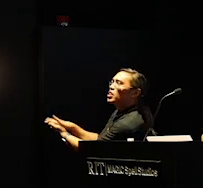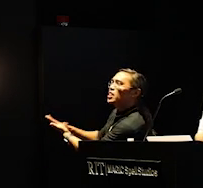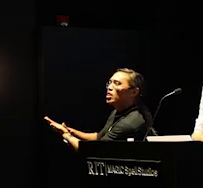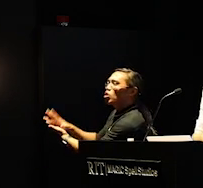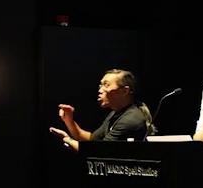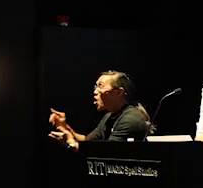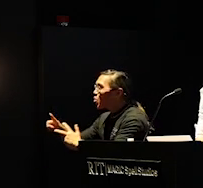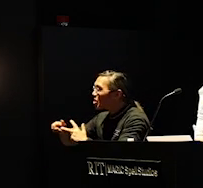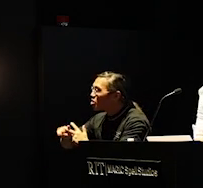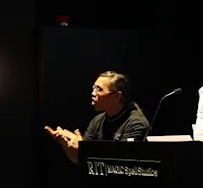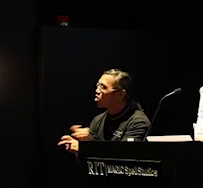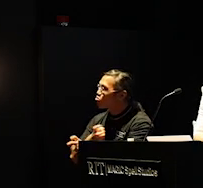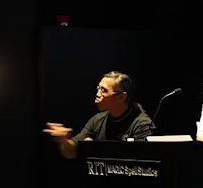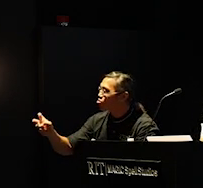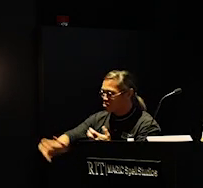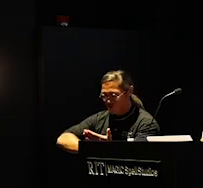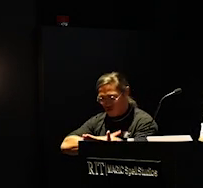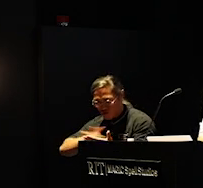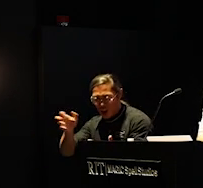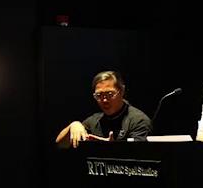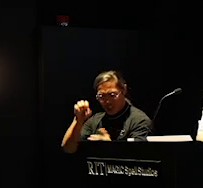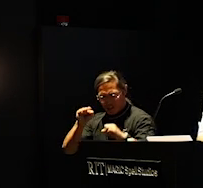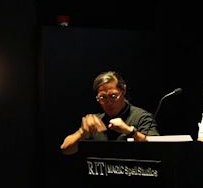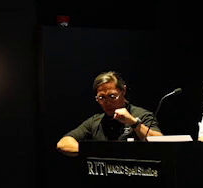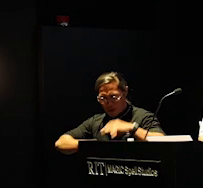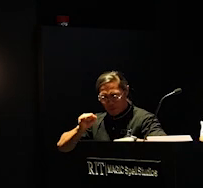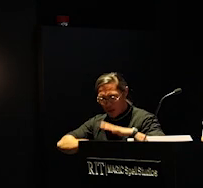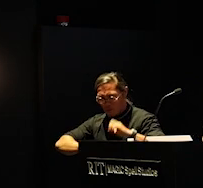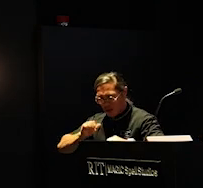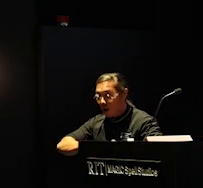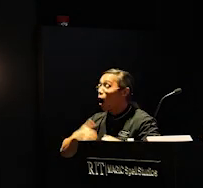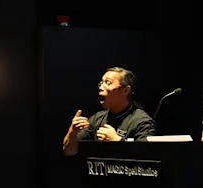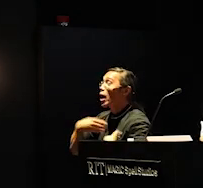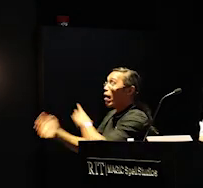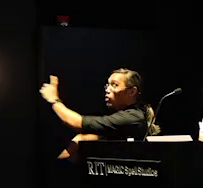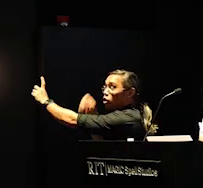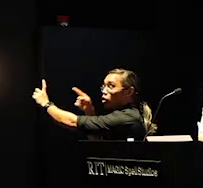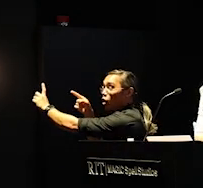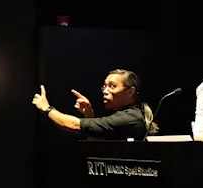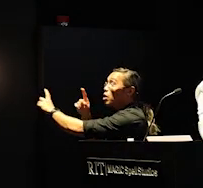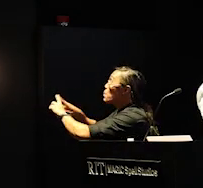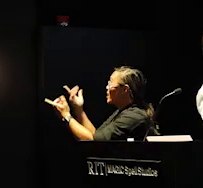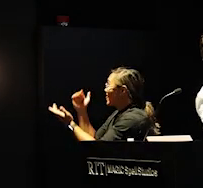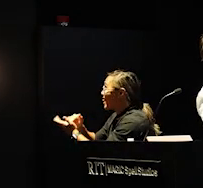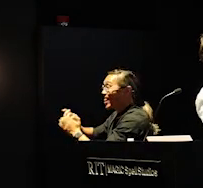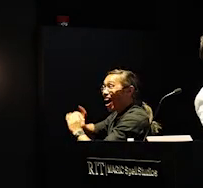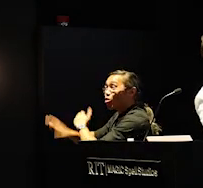an educational platform, is that targets are a good idea. I teach my staff this all the time. It's